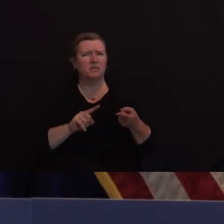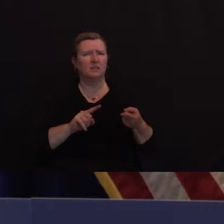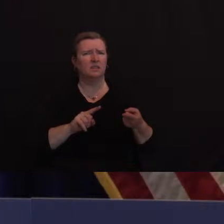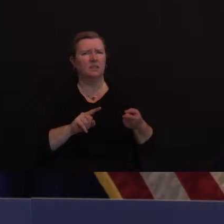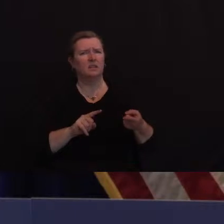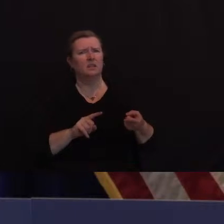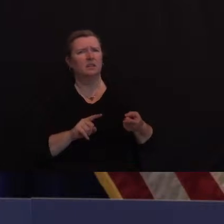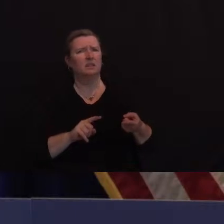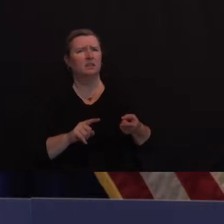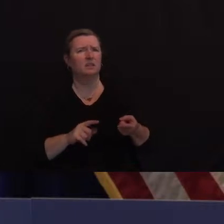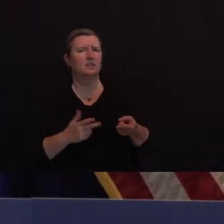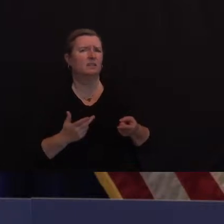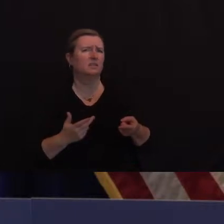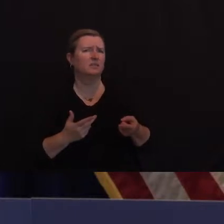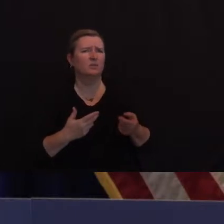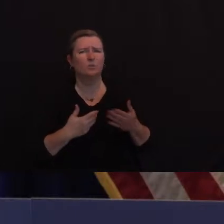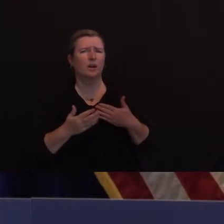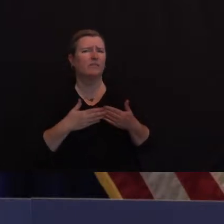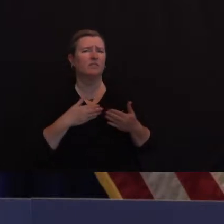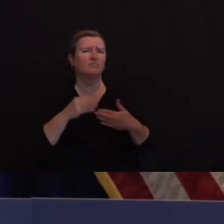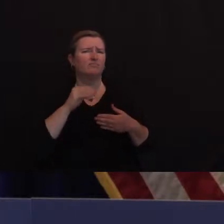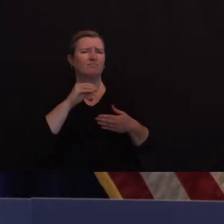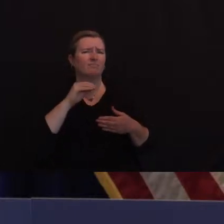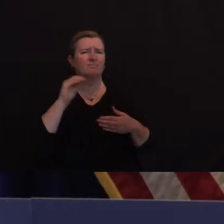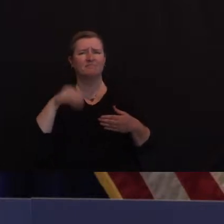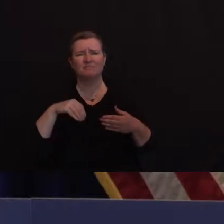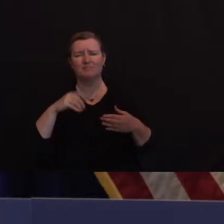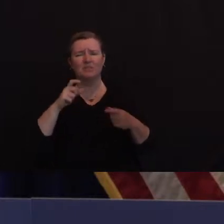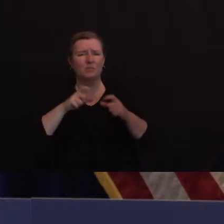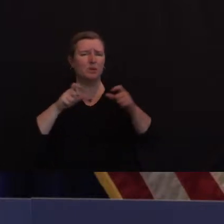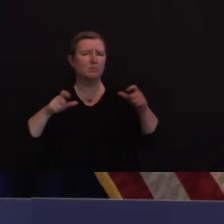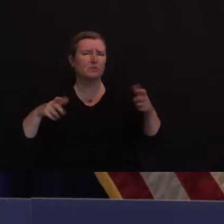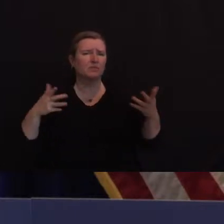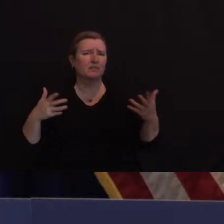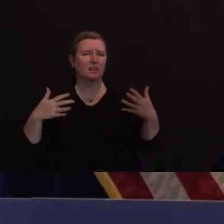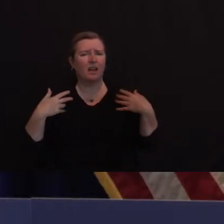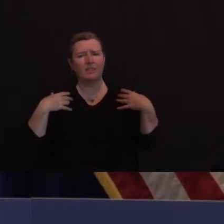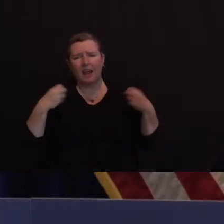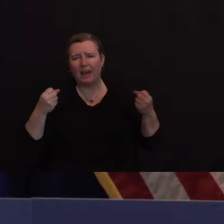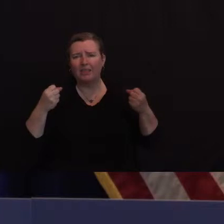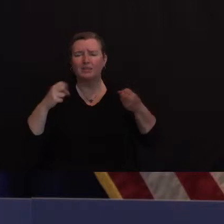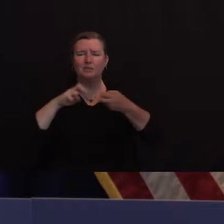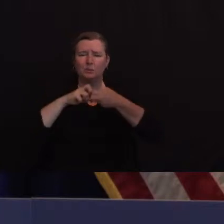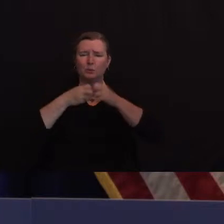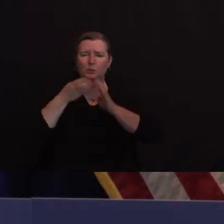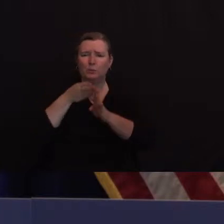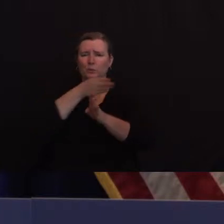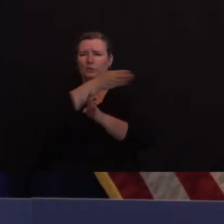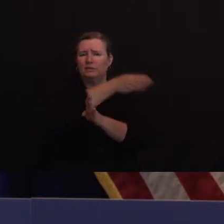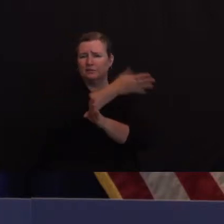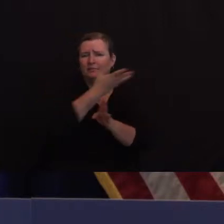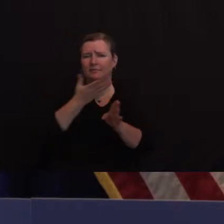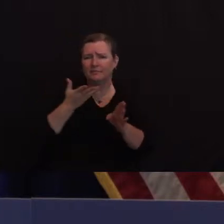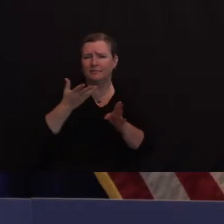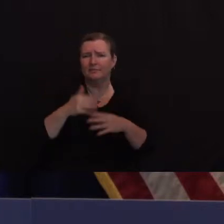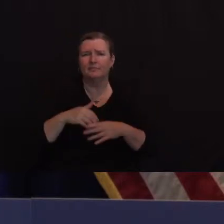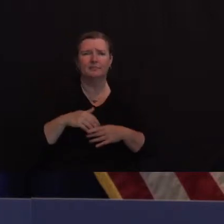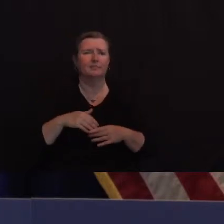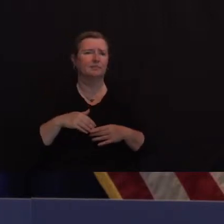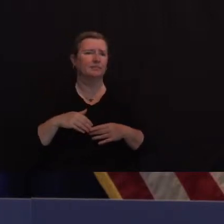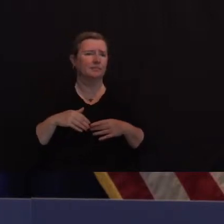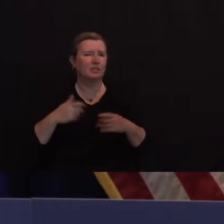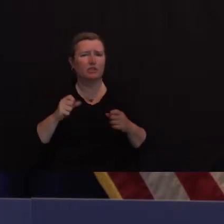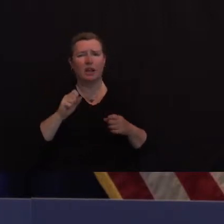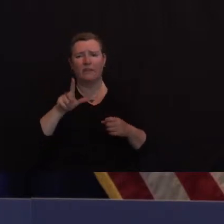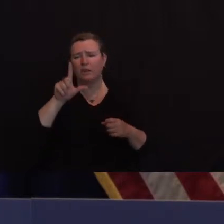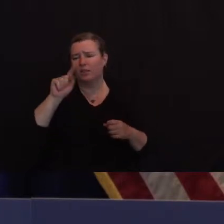we're really asking particularly medical directors in long-term care to do a deep